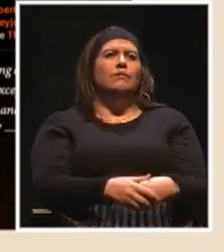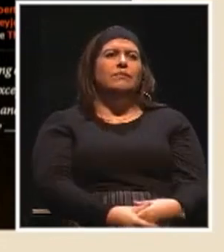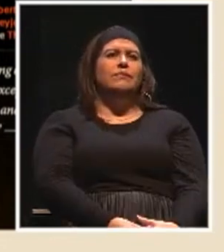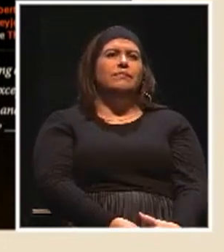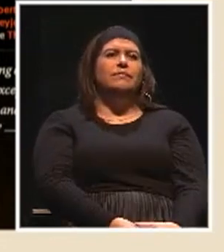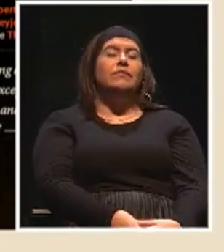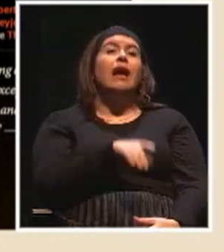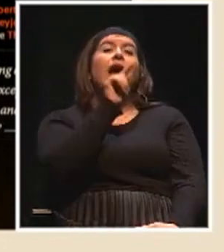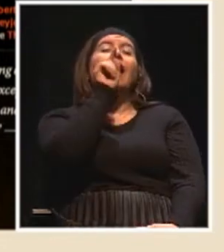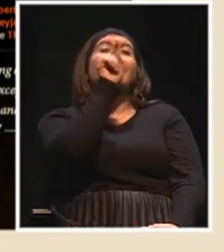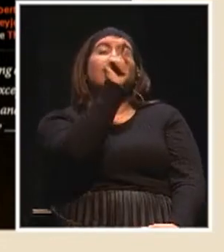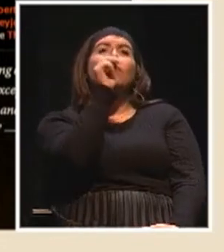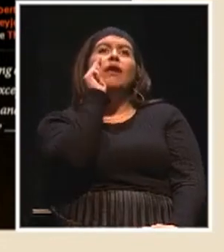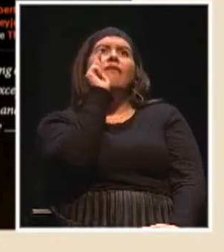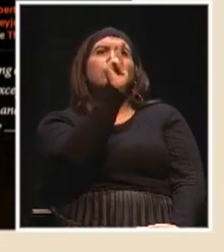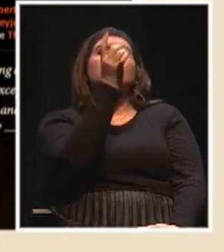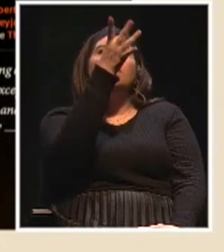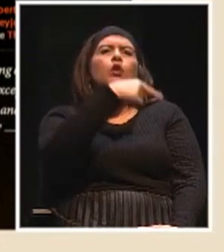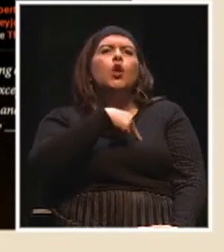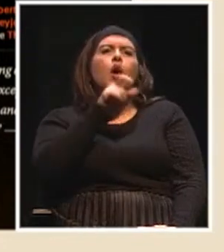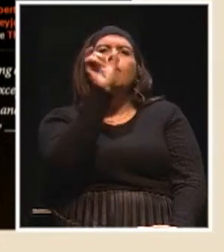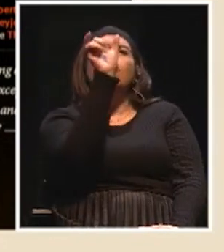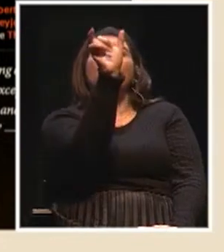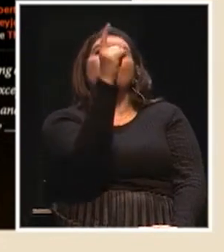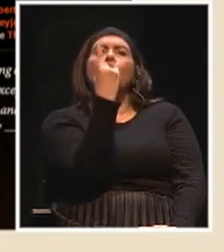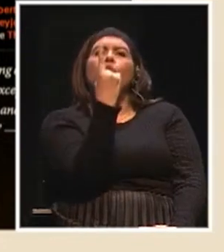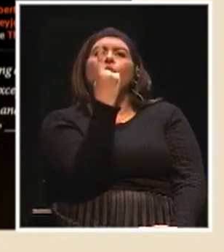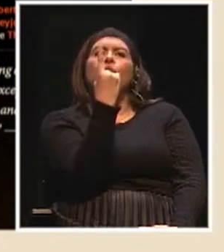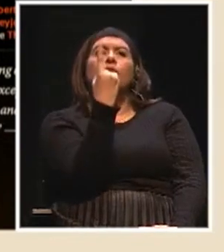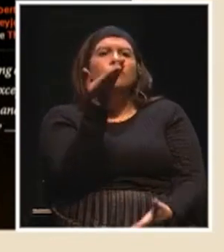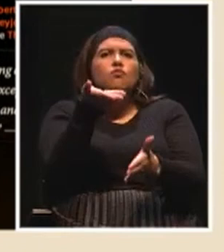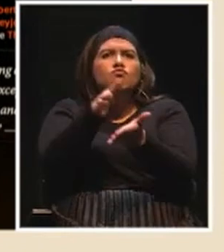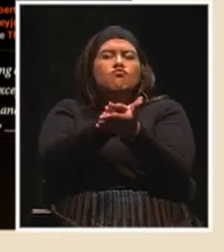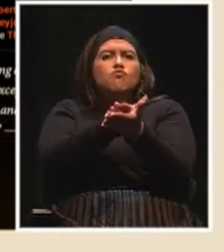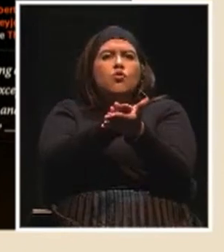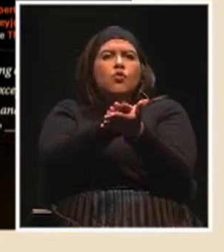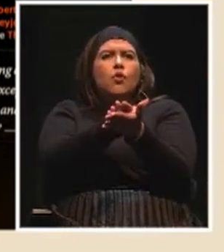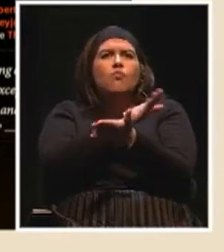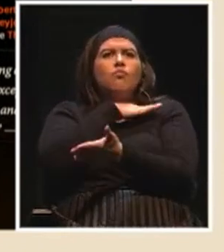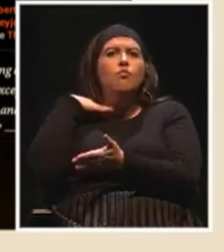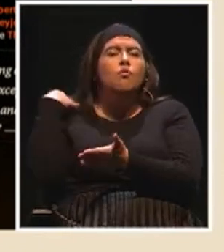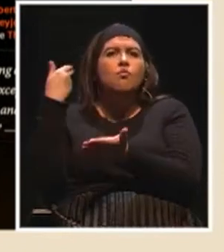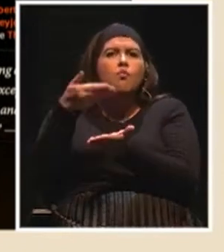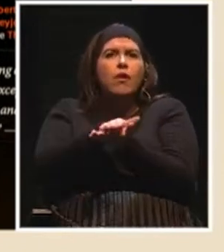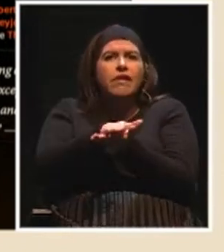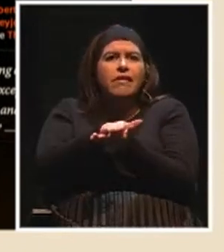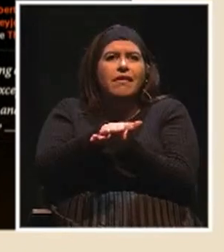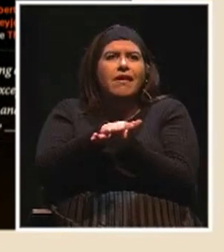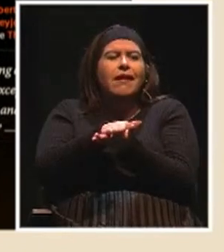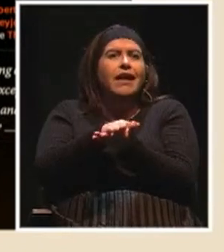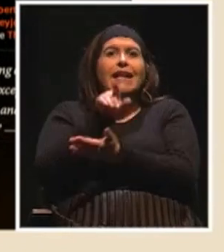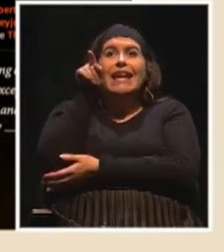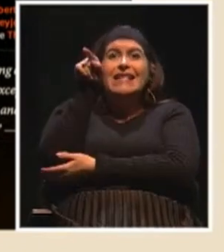just this one name, Willa, deceased. And she's probably the mother of